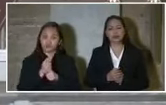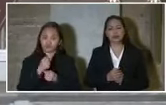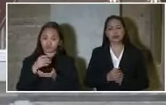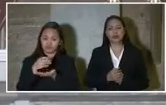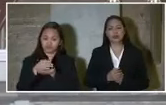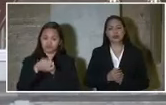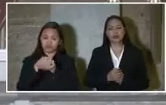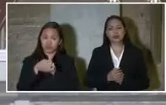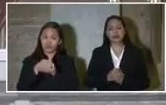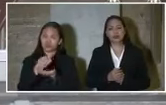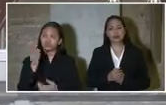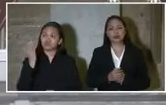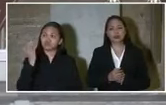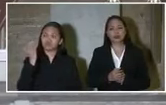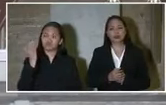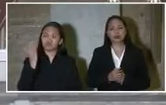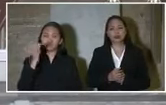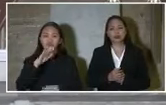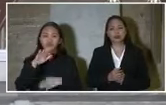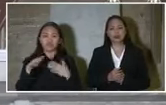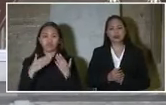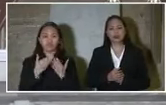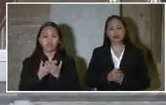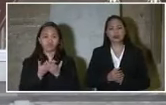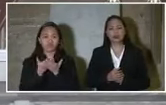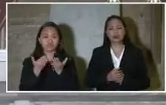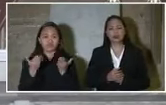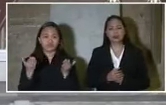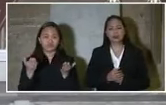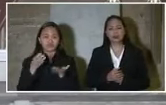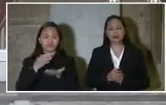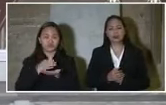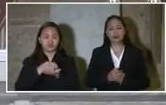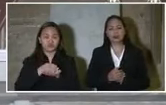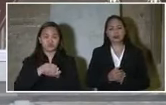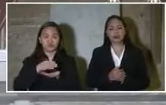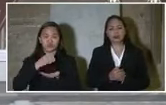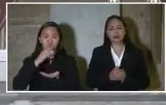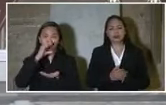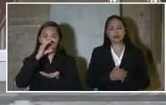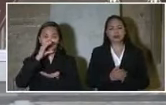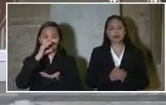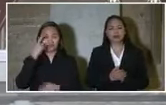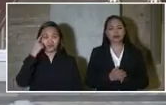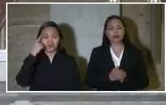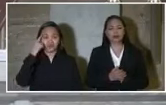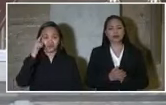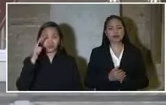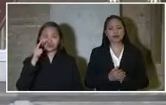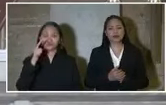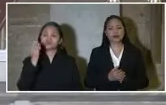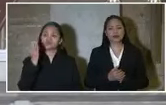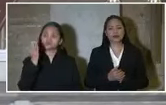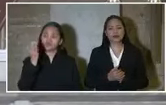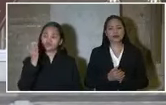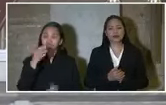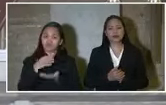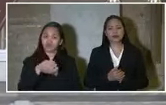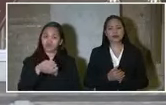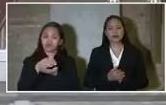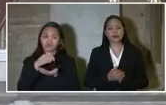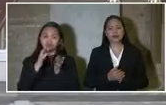"Take this, all of you, and drink from it, for this is the chalice of